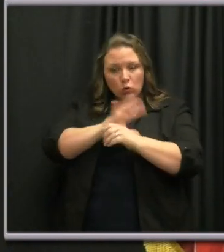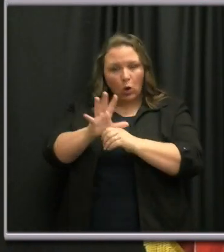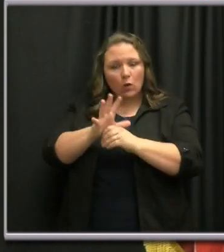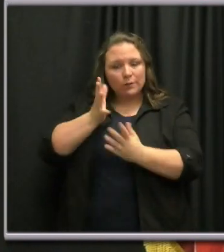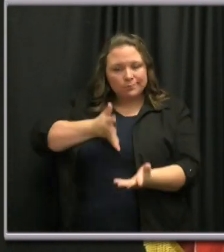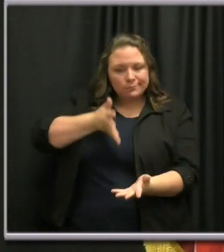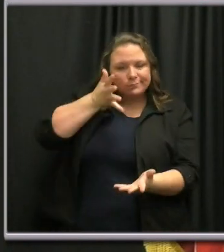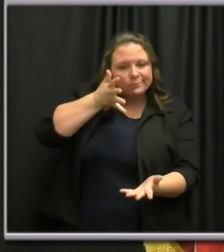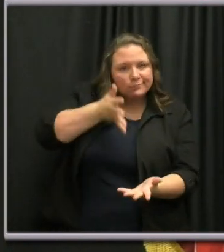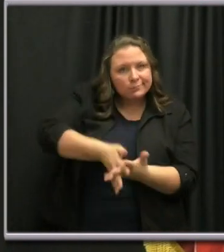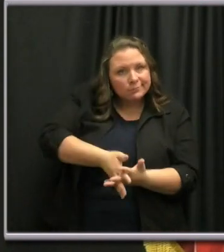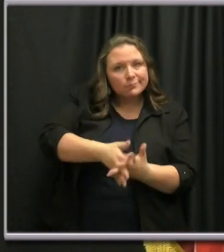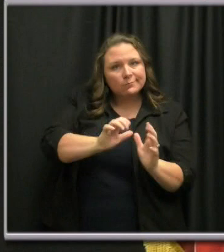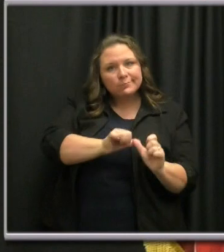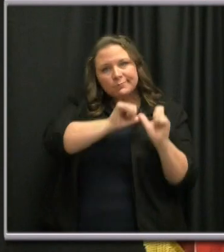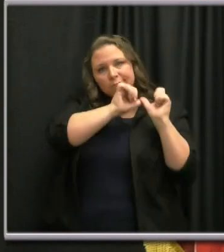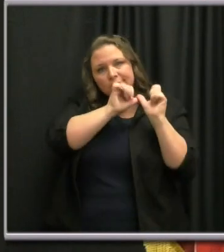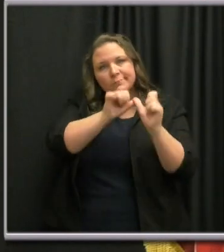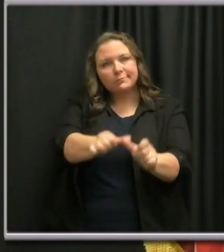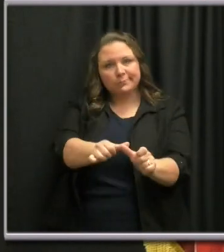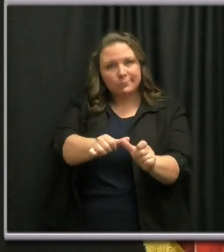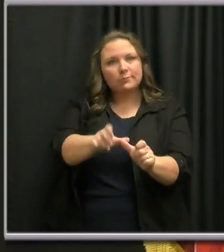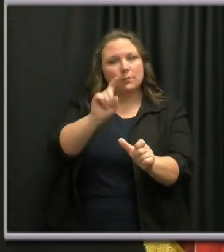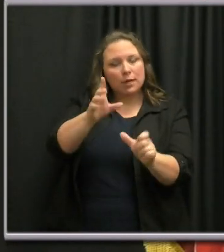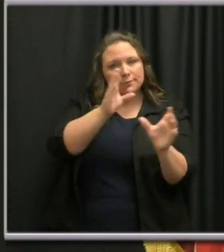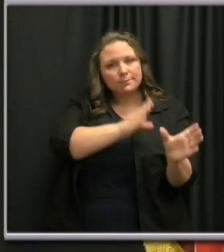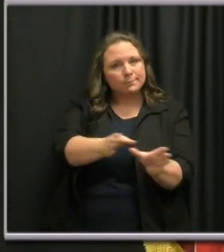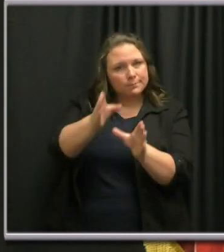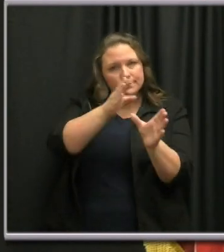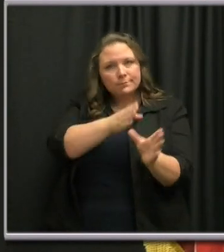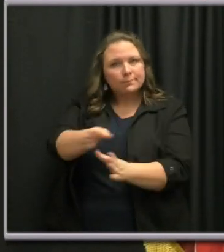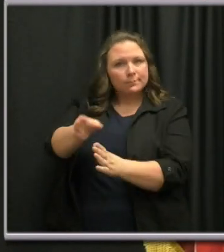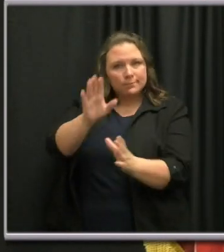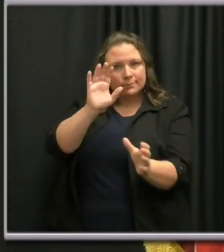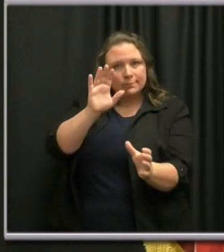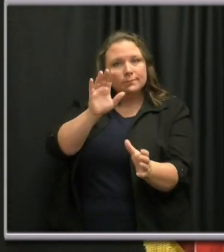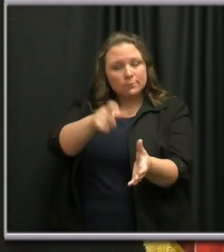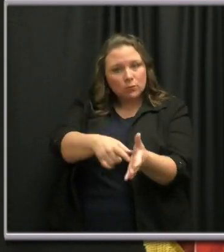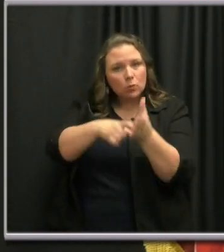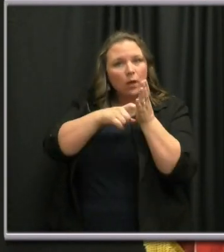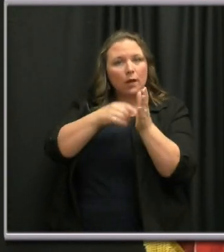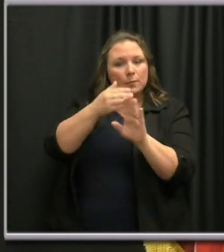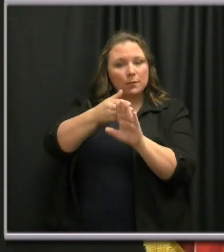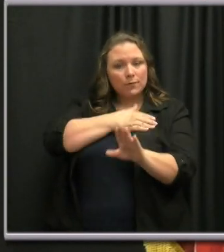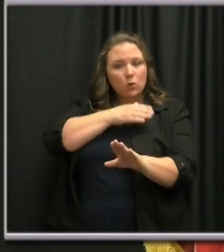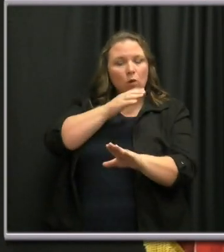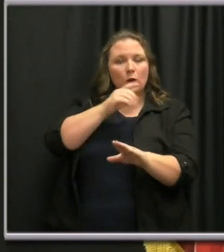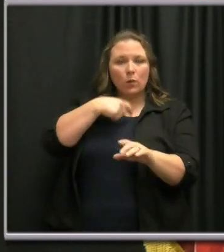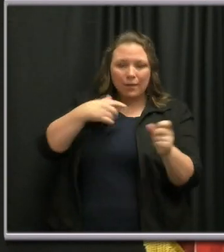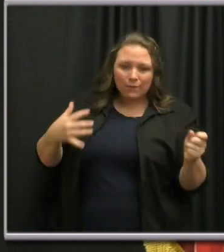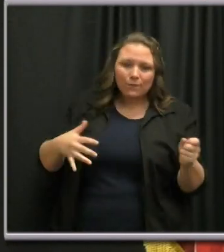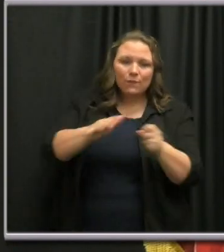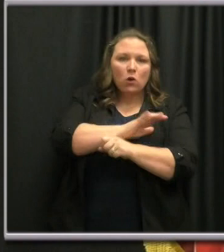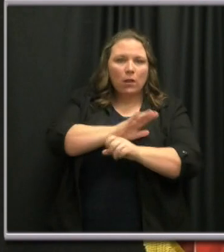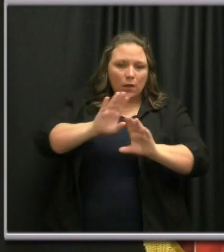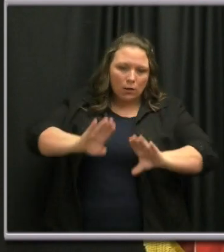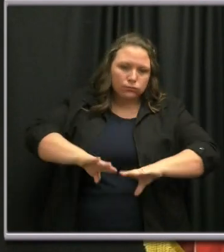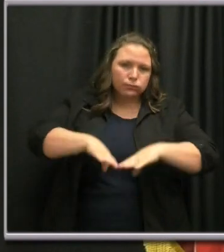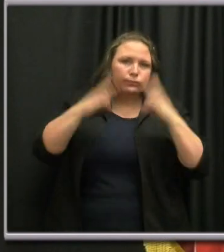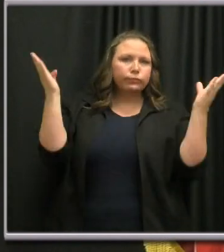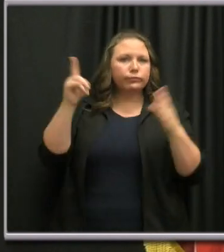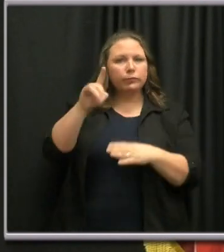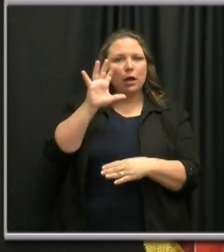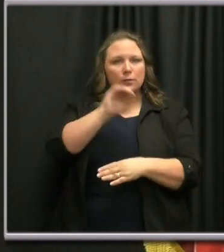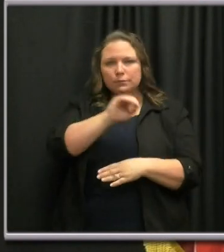is a long-term strategy that's going to be required before we can fully reopen,